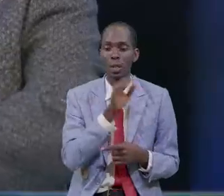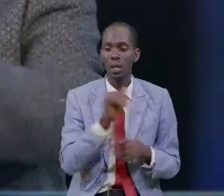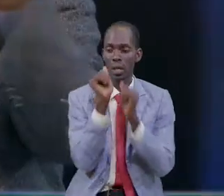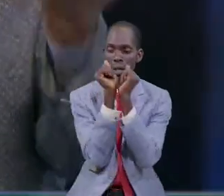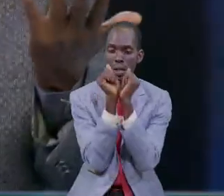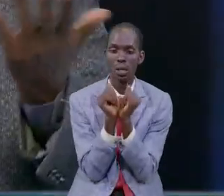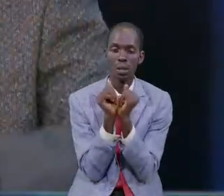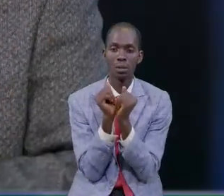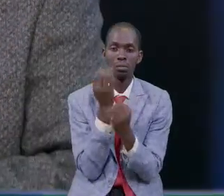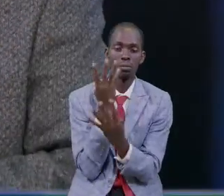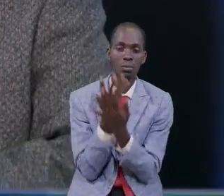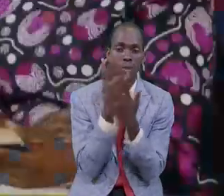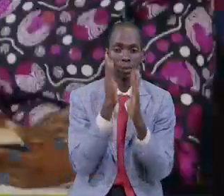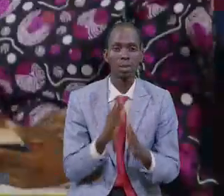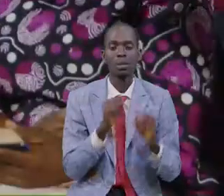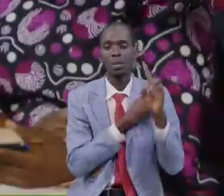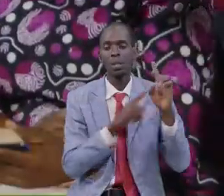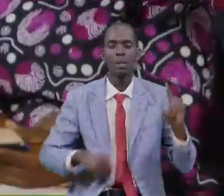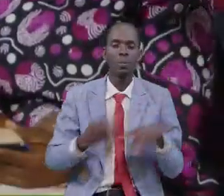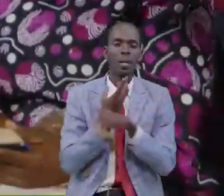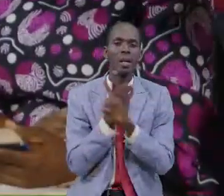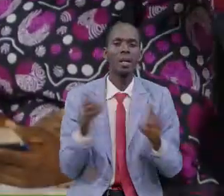Lord delivers you tonight.